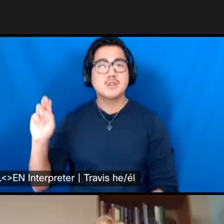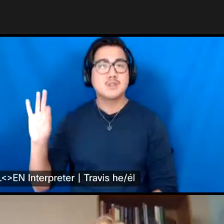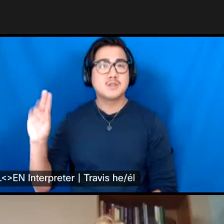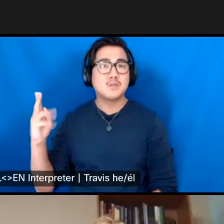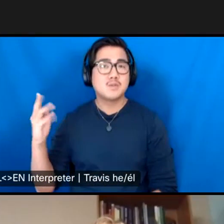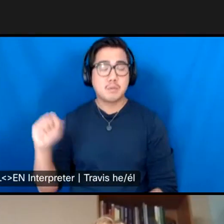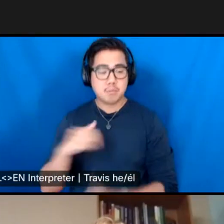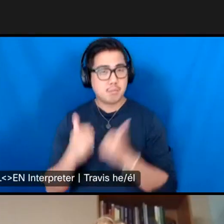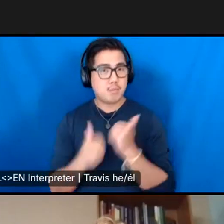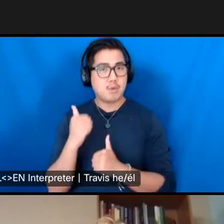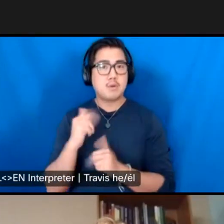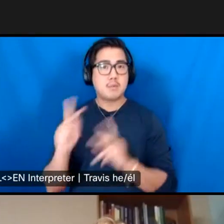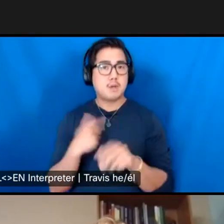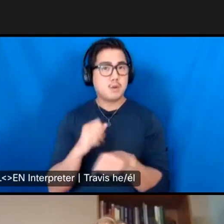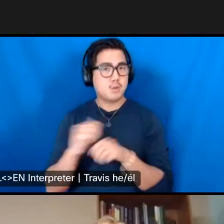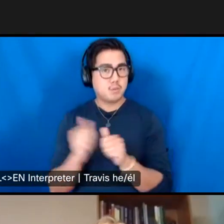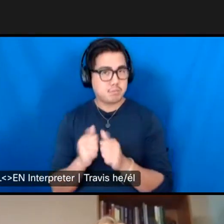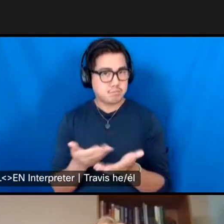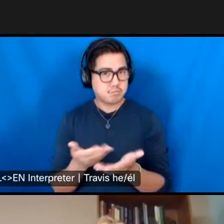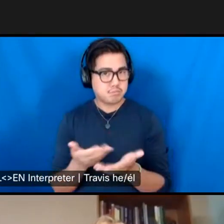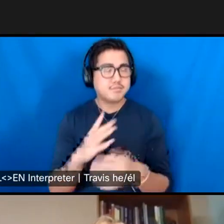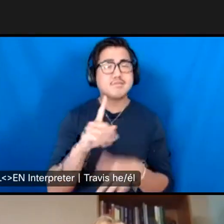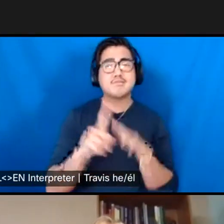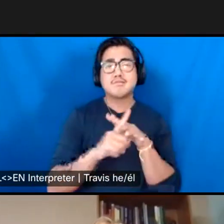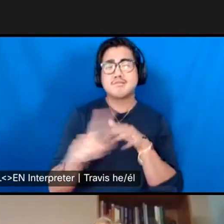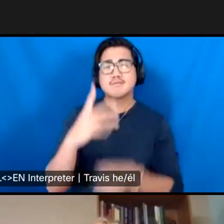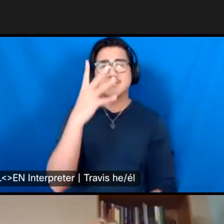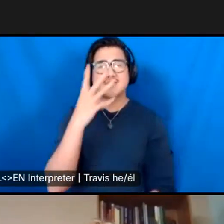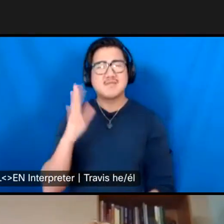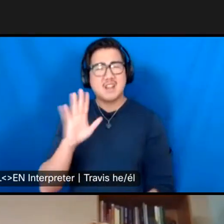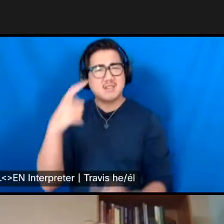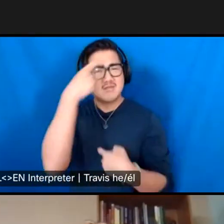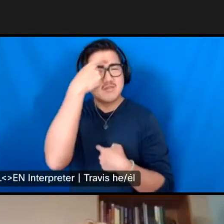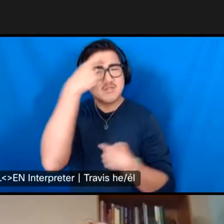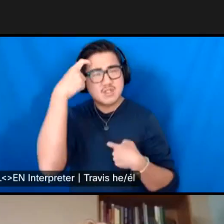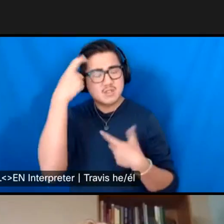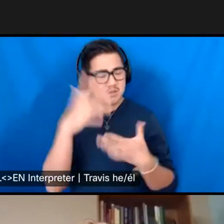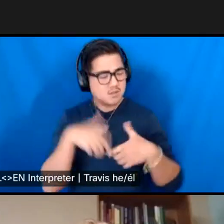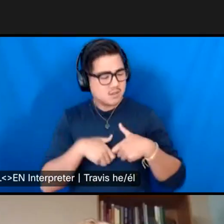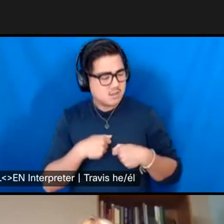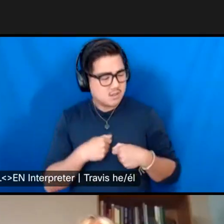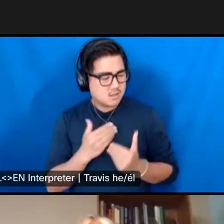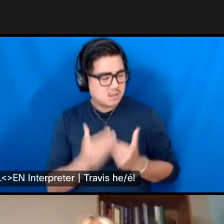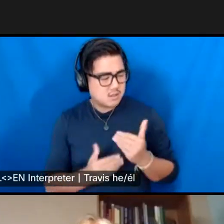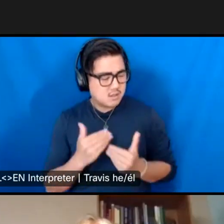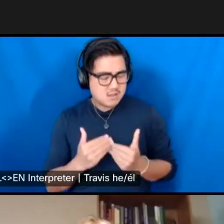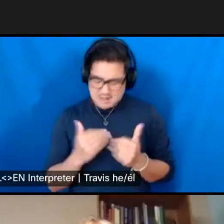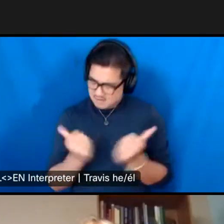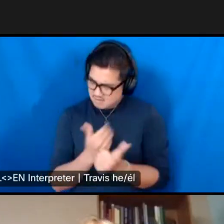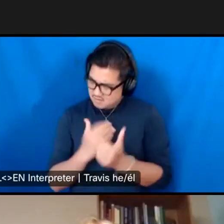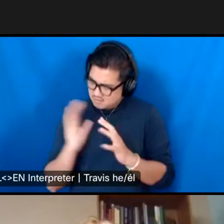I work, the trauma that they're bringing, the grief that they're carrying, and